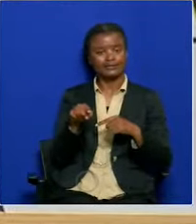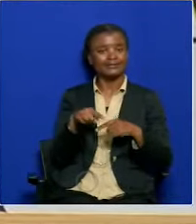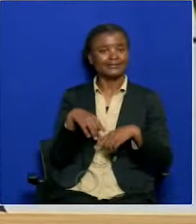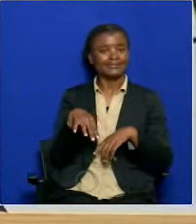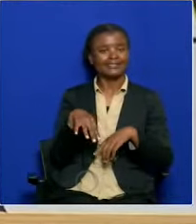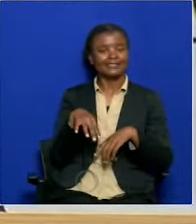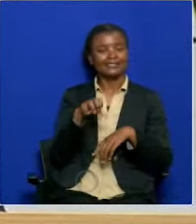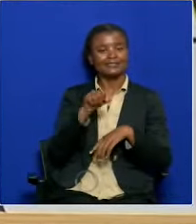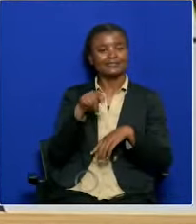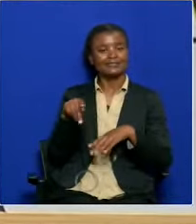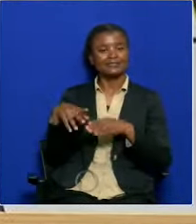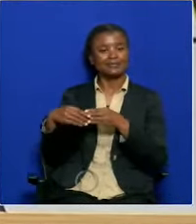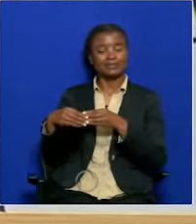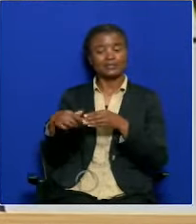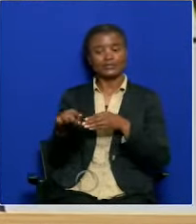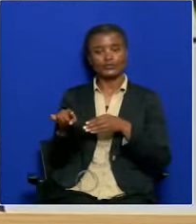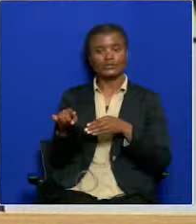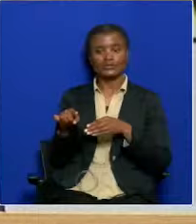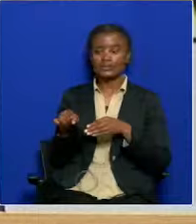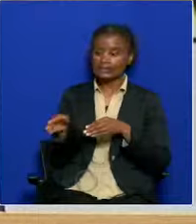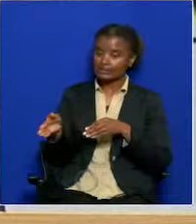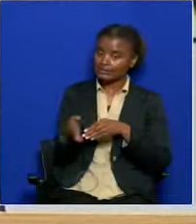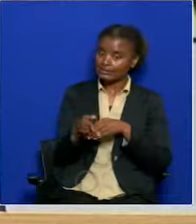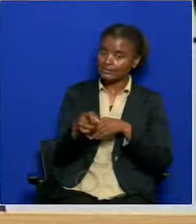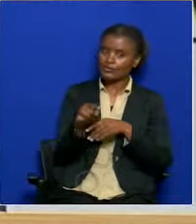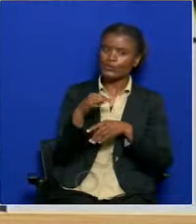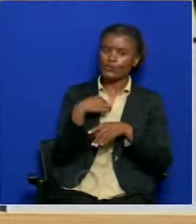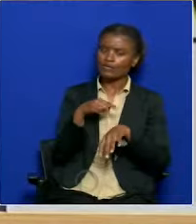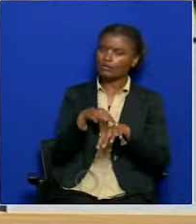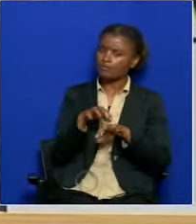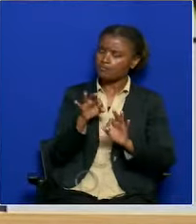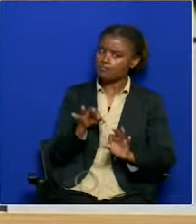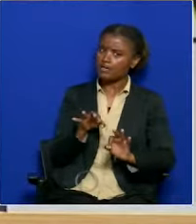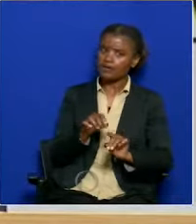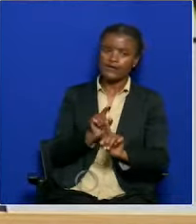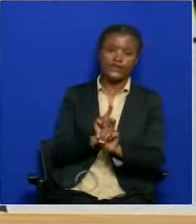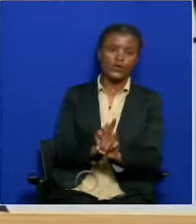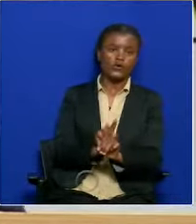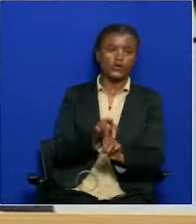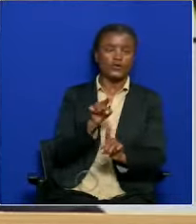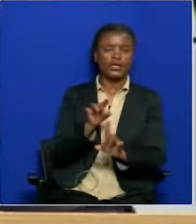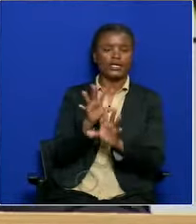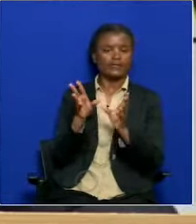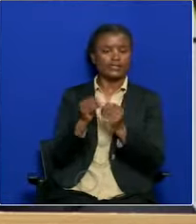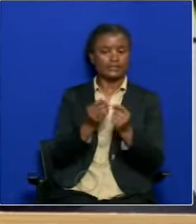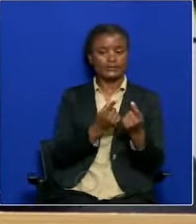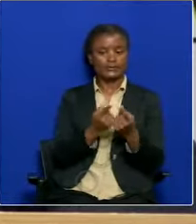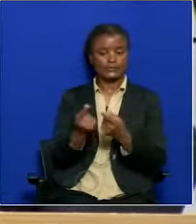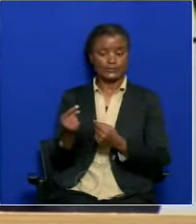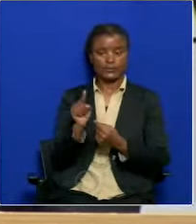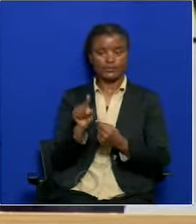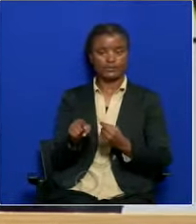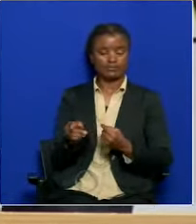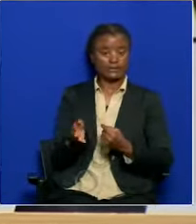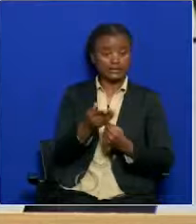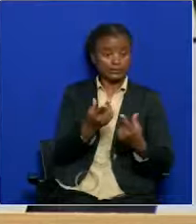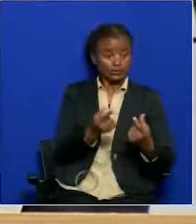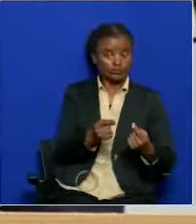punctual, and mostly he does what you're sending him to do. Thank you, General.